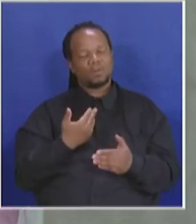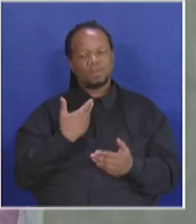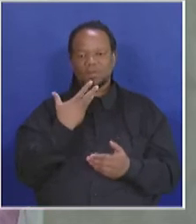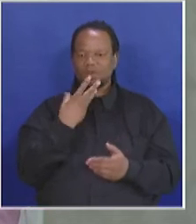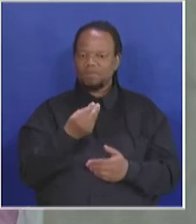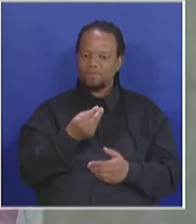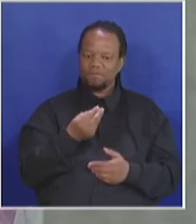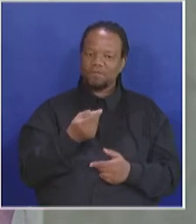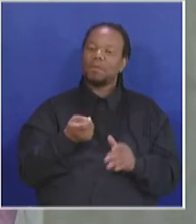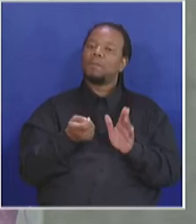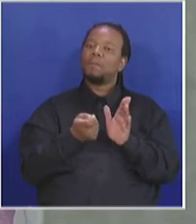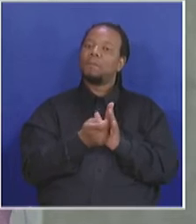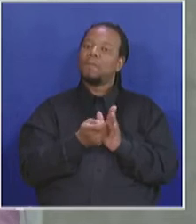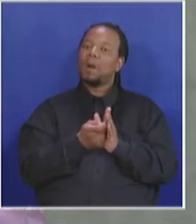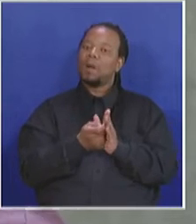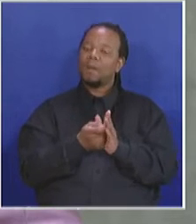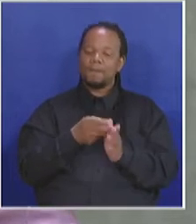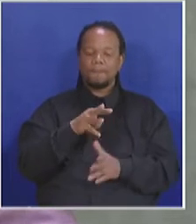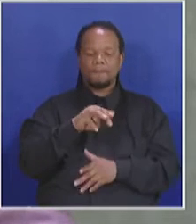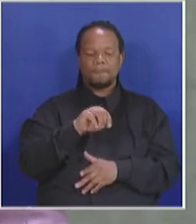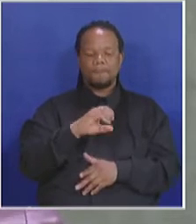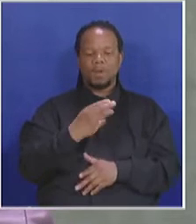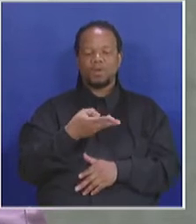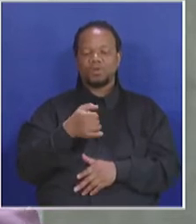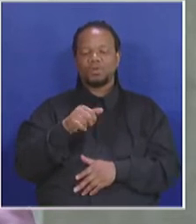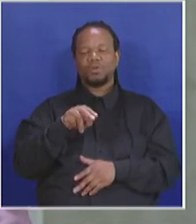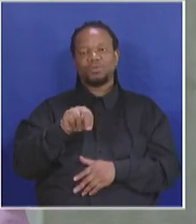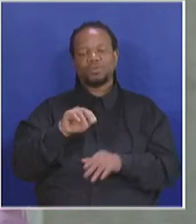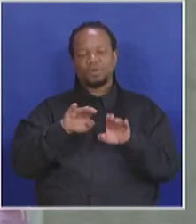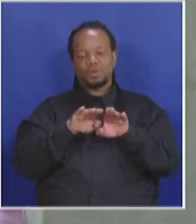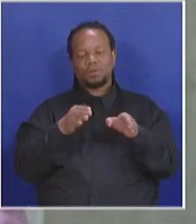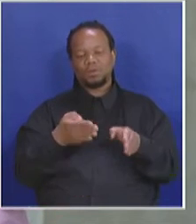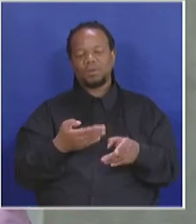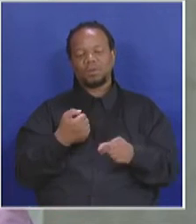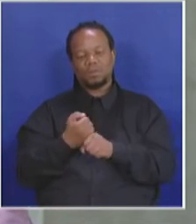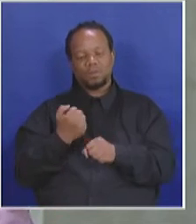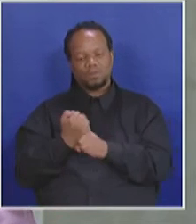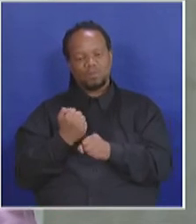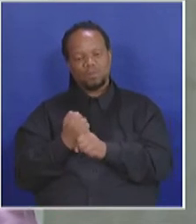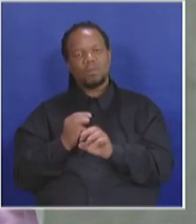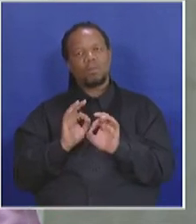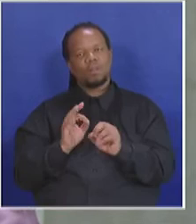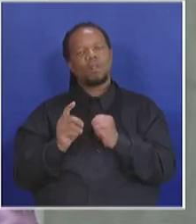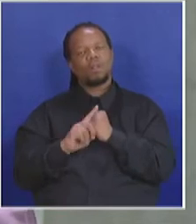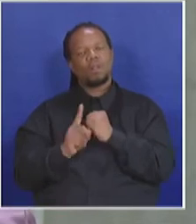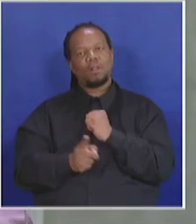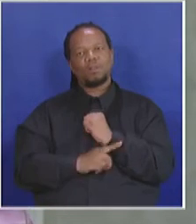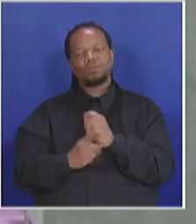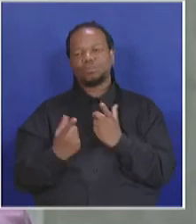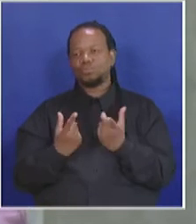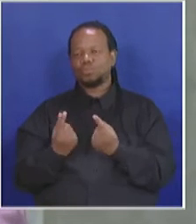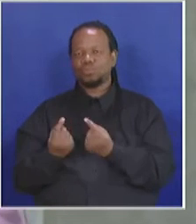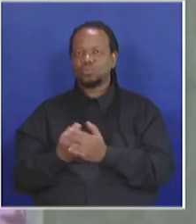machines to ensure that the learner licensing center becomes efficient and fully functional. Lastly, Chairperson,